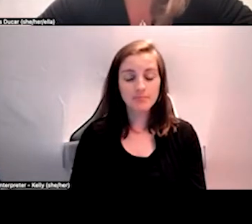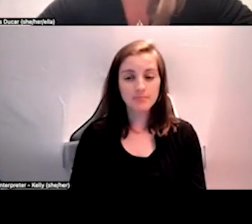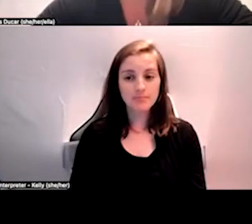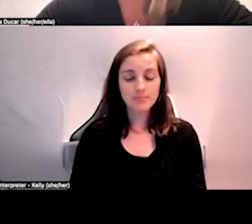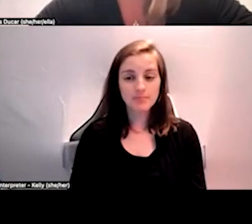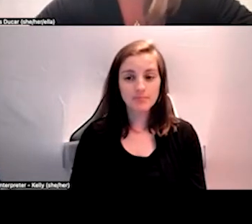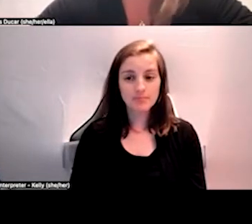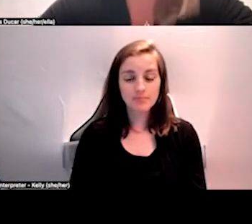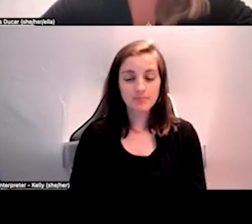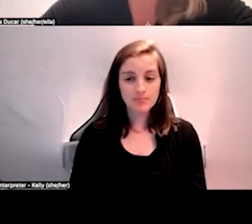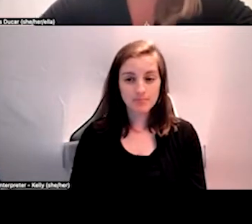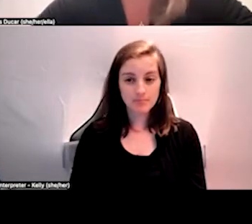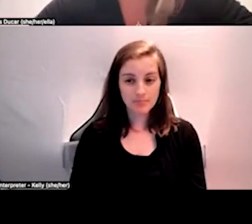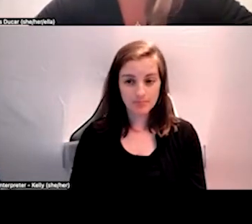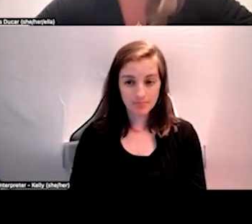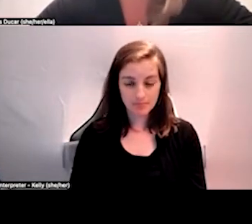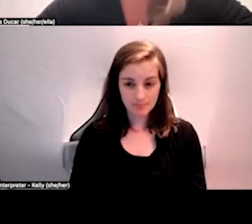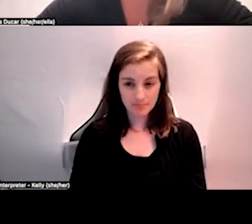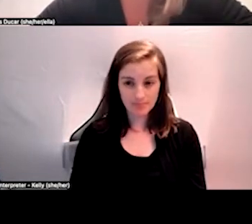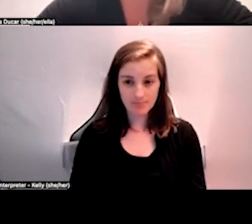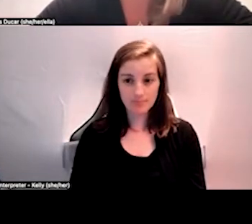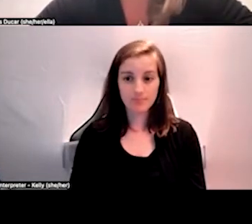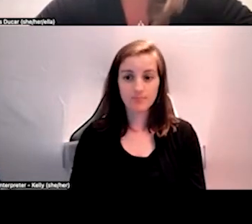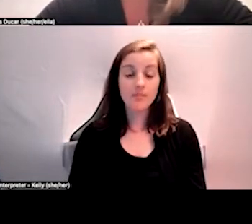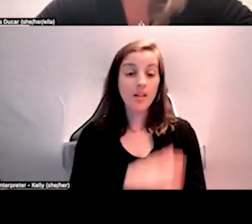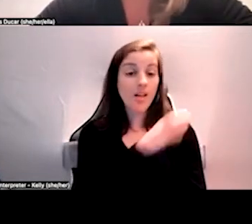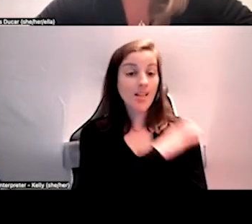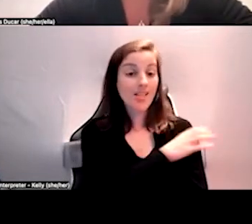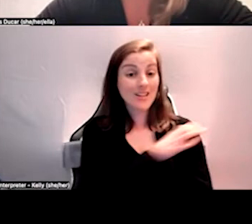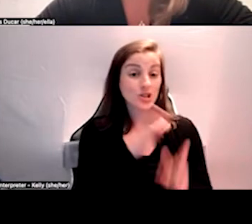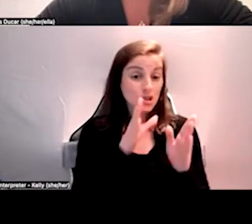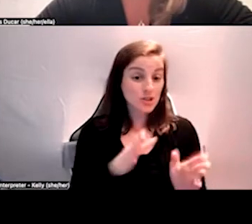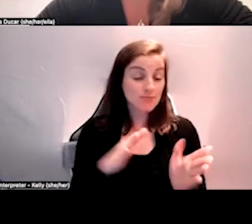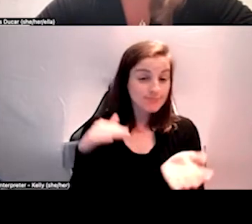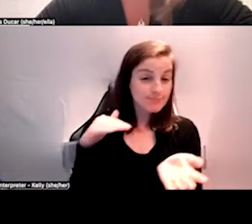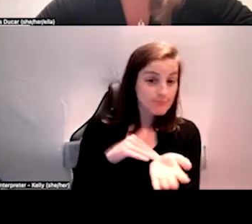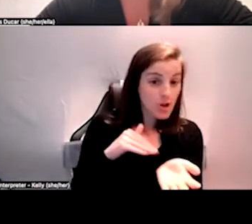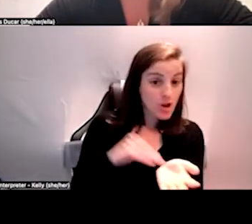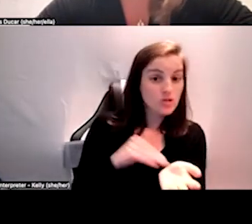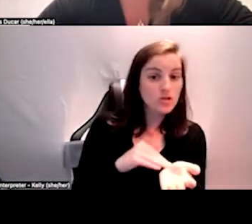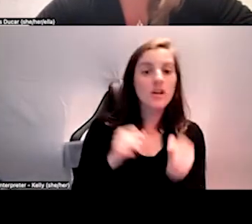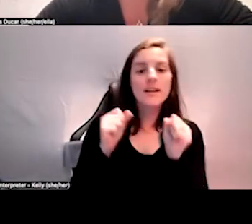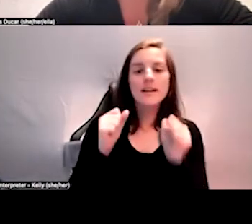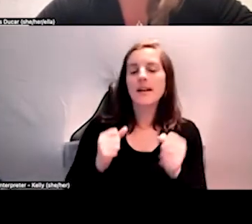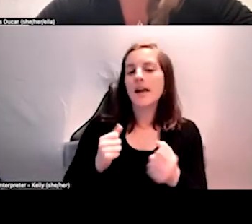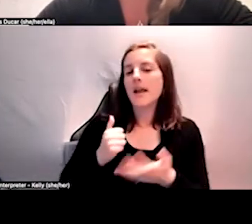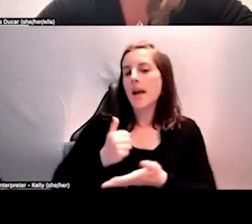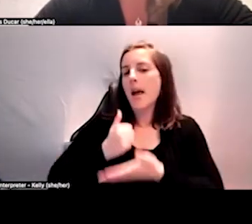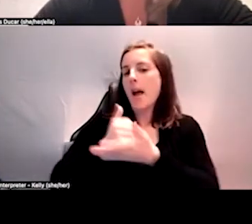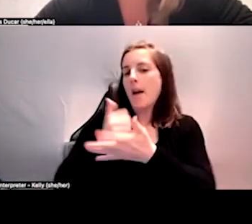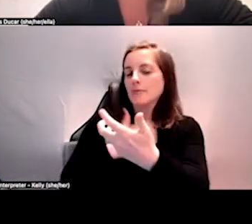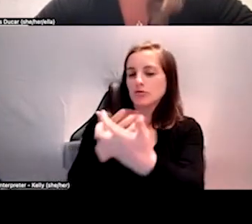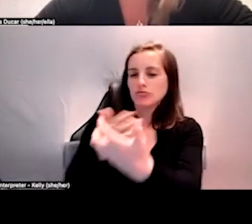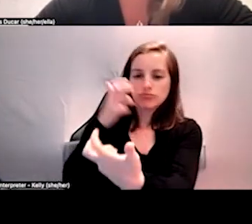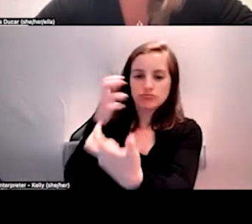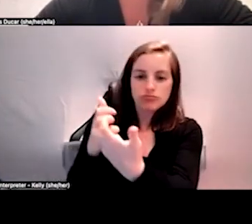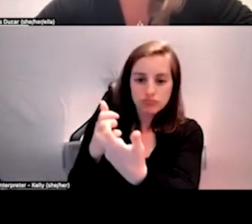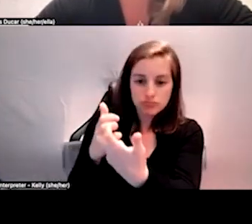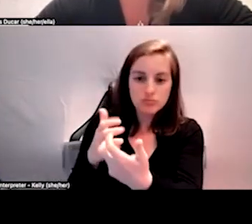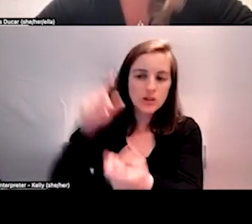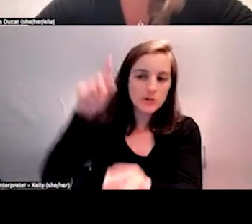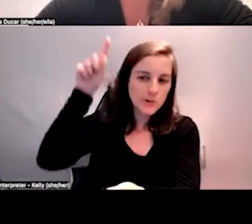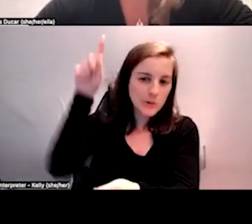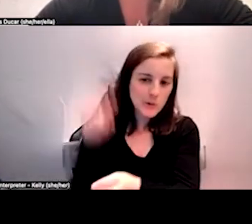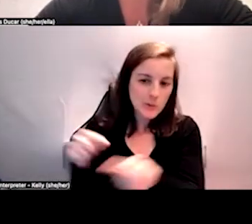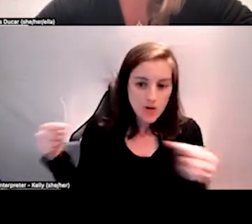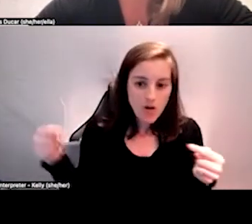a provider or clinician or team member may have, we will help to figure out the least harmful path while still